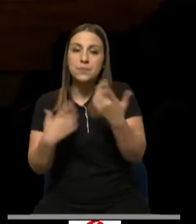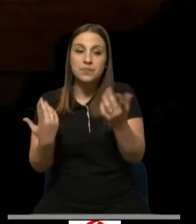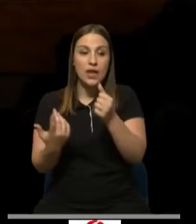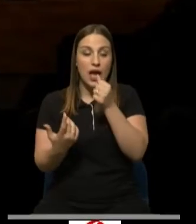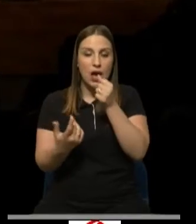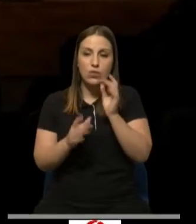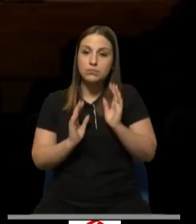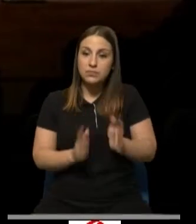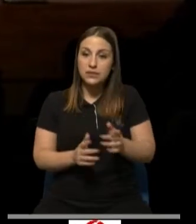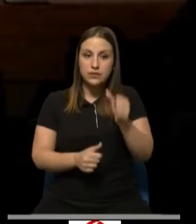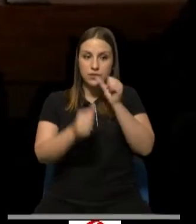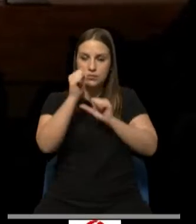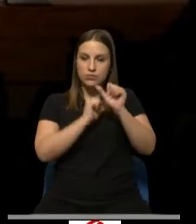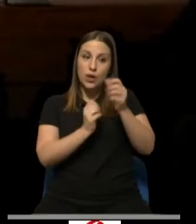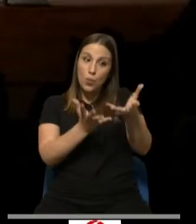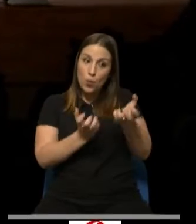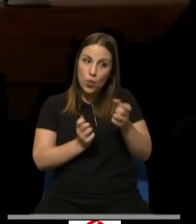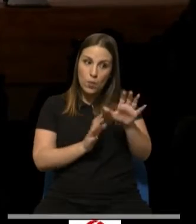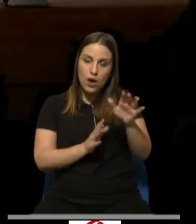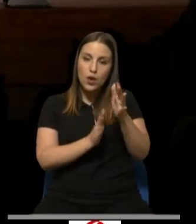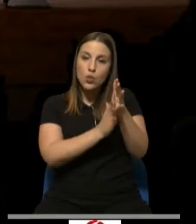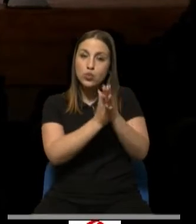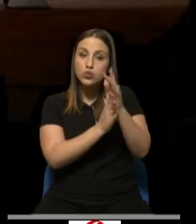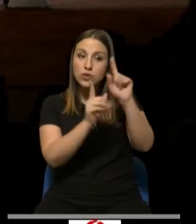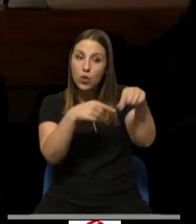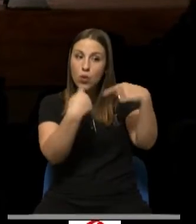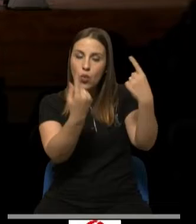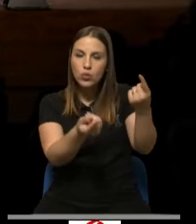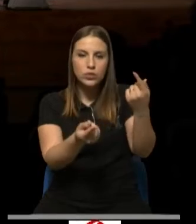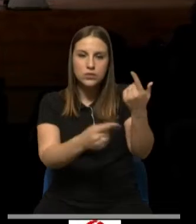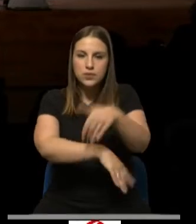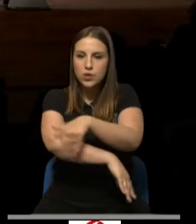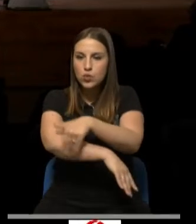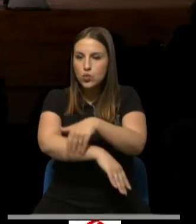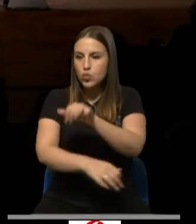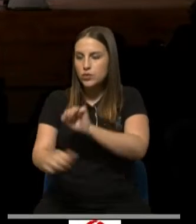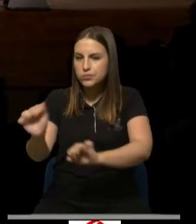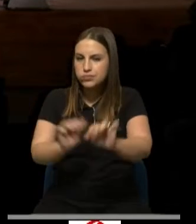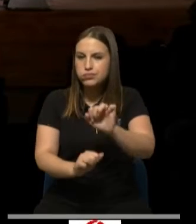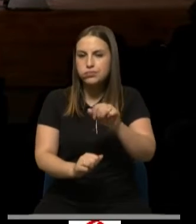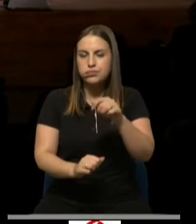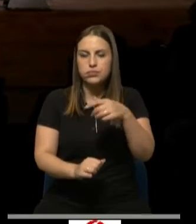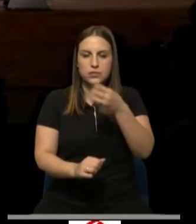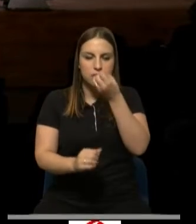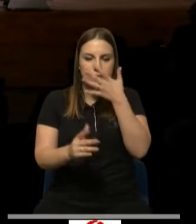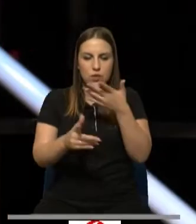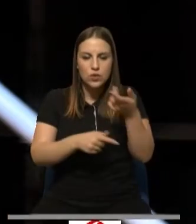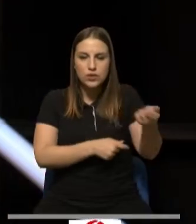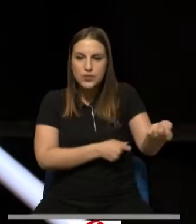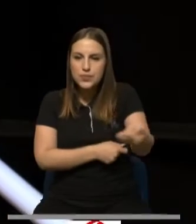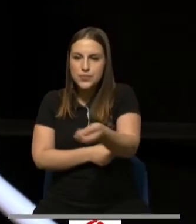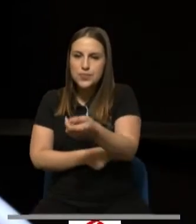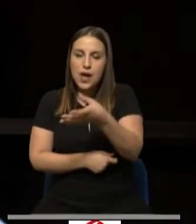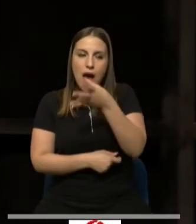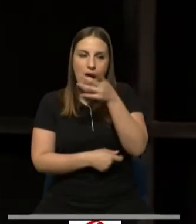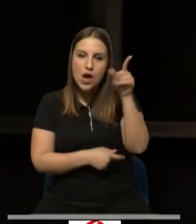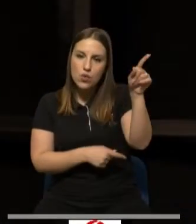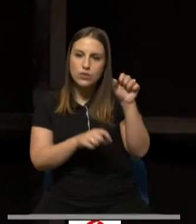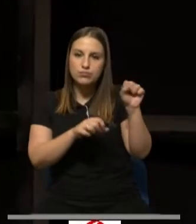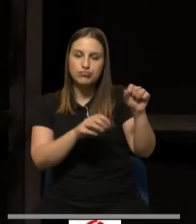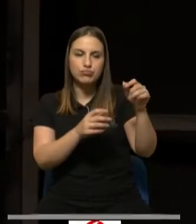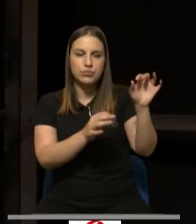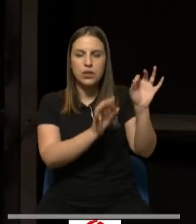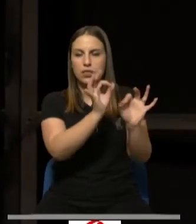climate change, instead of using drinking water, to save this drinking water and use it.